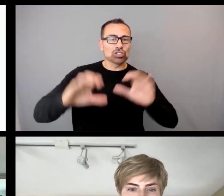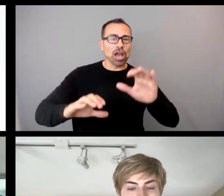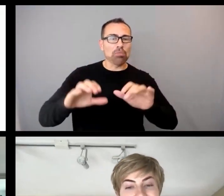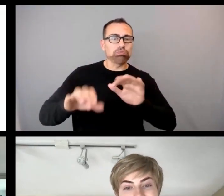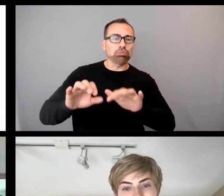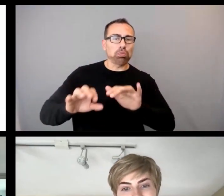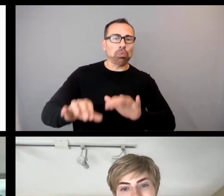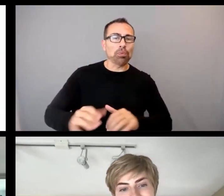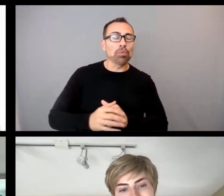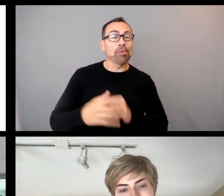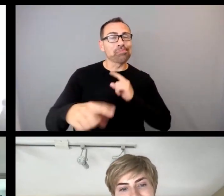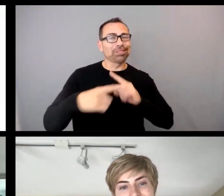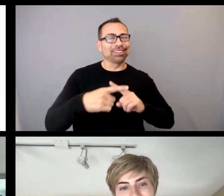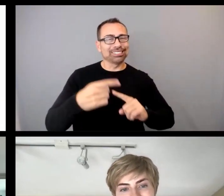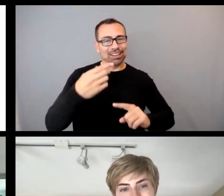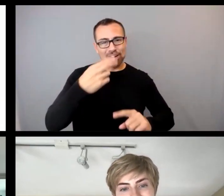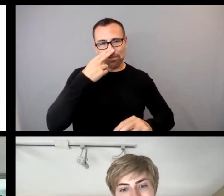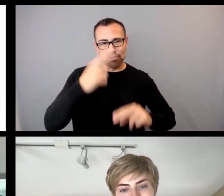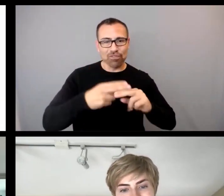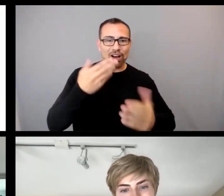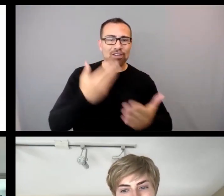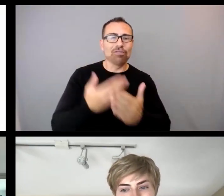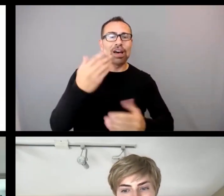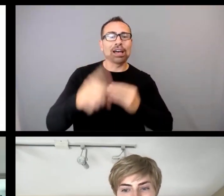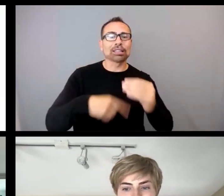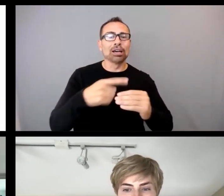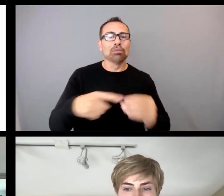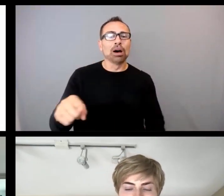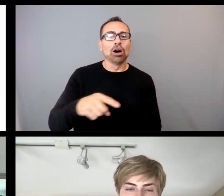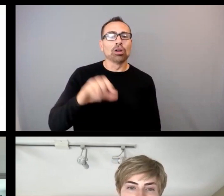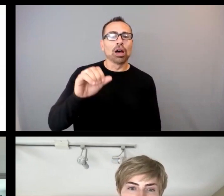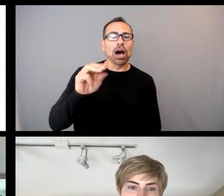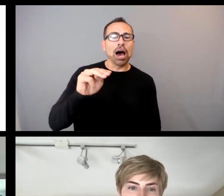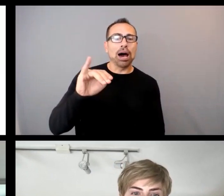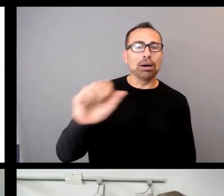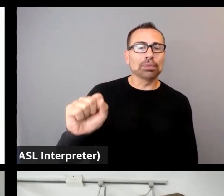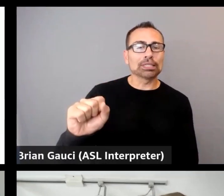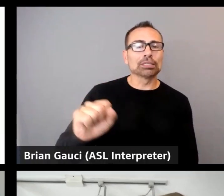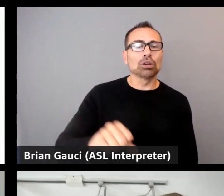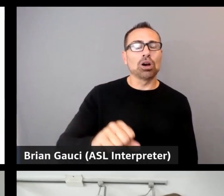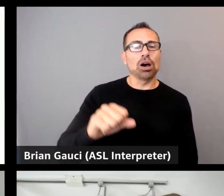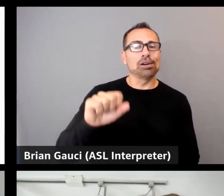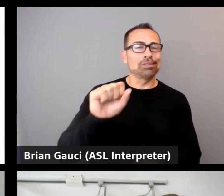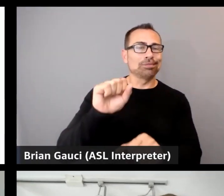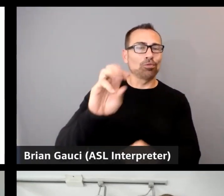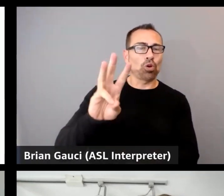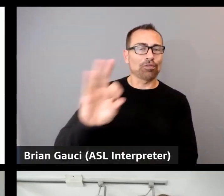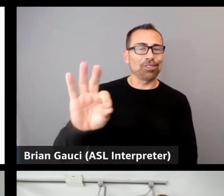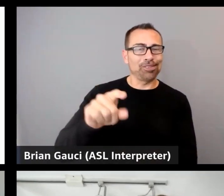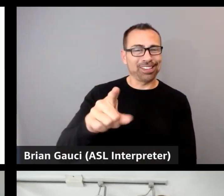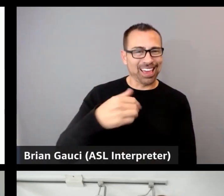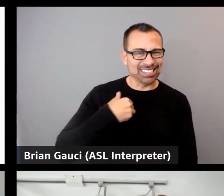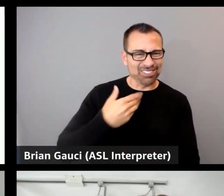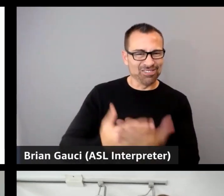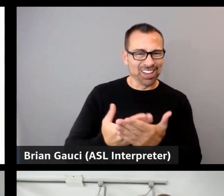another fun fact about Amazon Omics workflows in case you missed it.